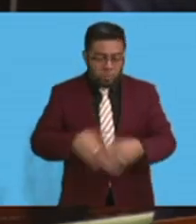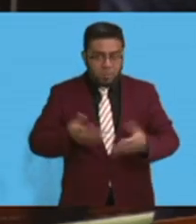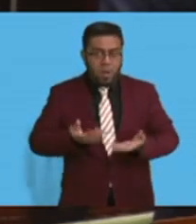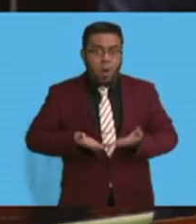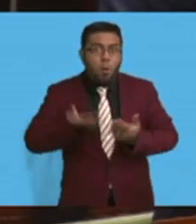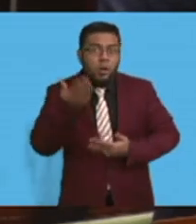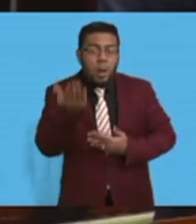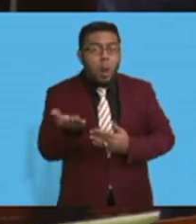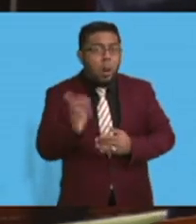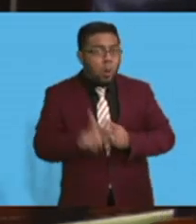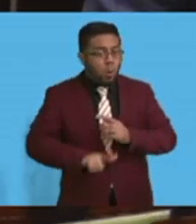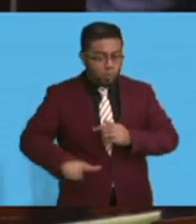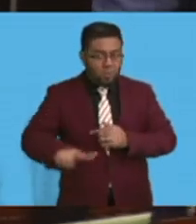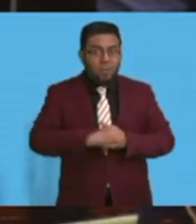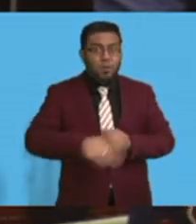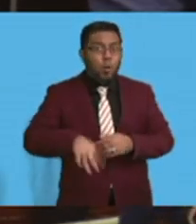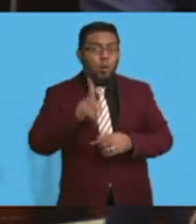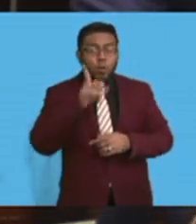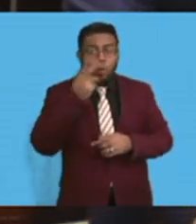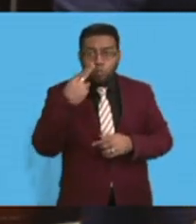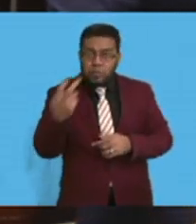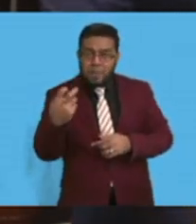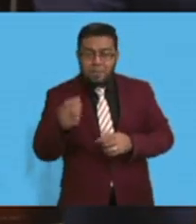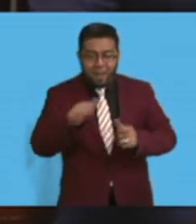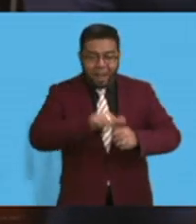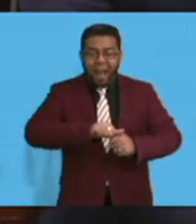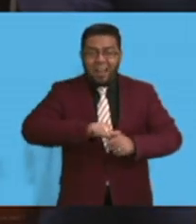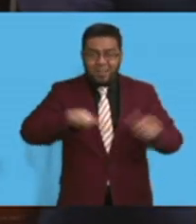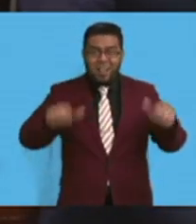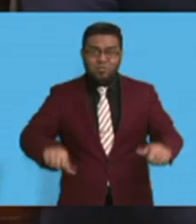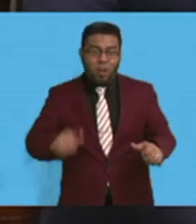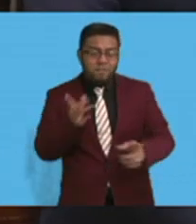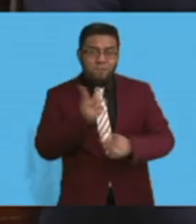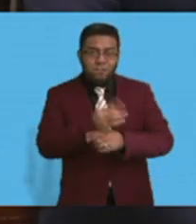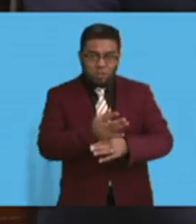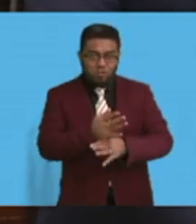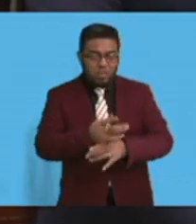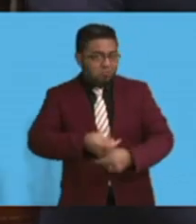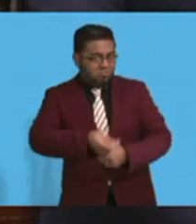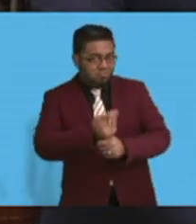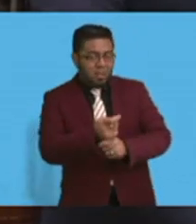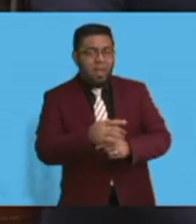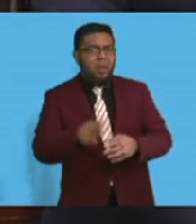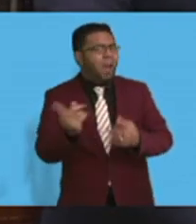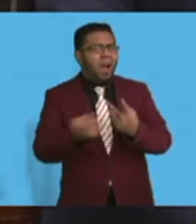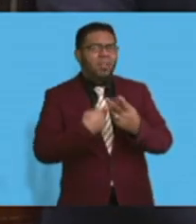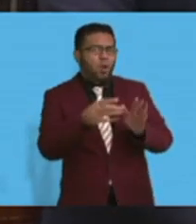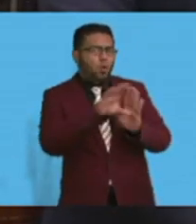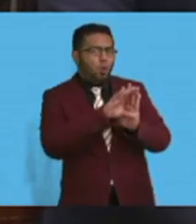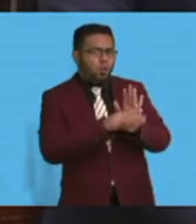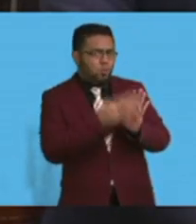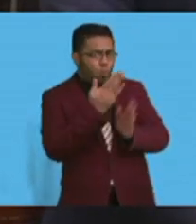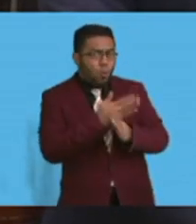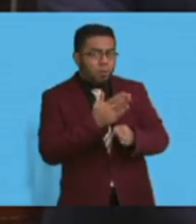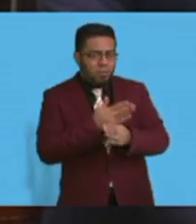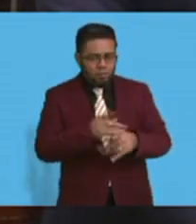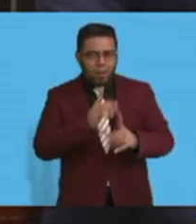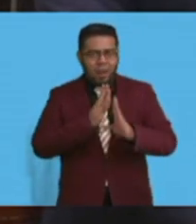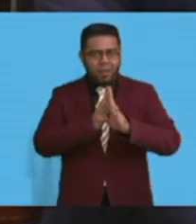students in the areas of tourism, agriculture, fisheries, forestry, and other coursework that is aligned with our national development